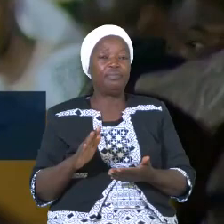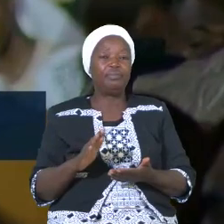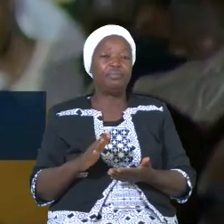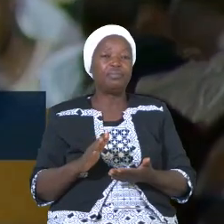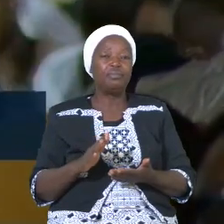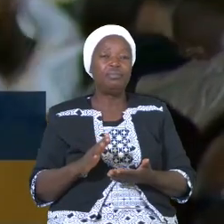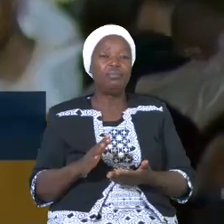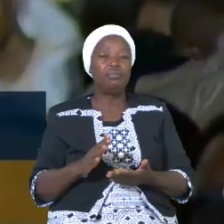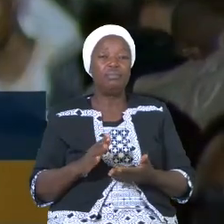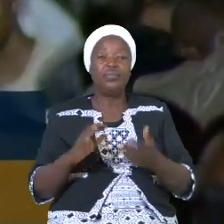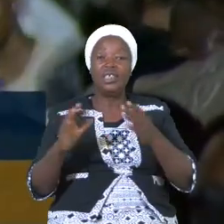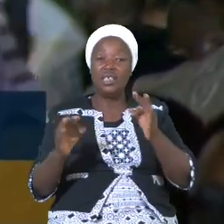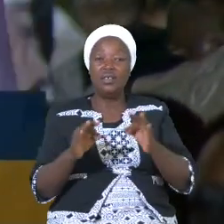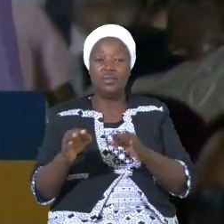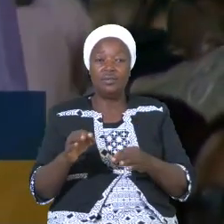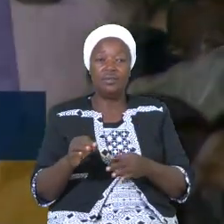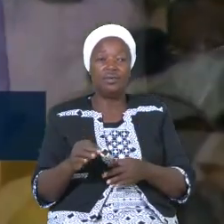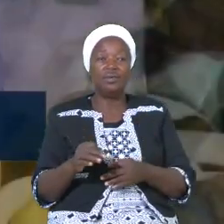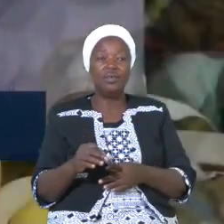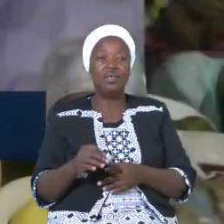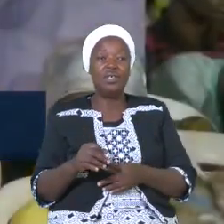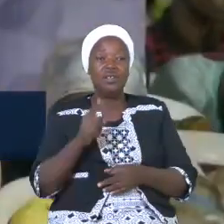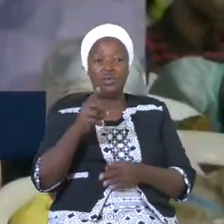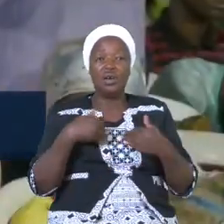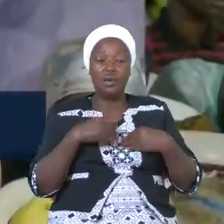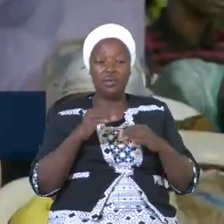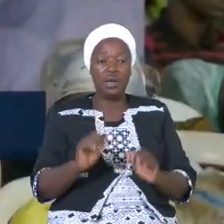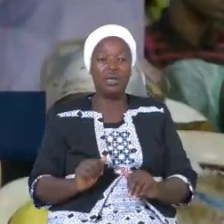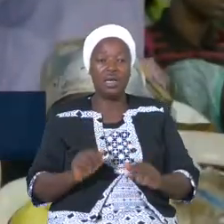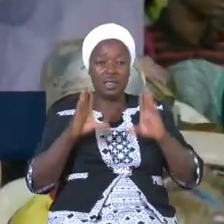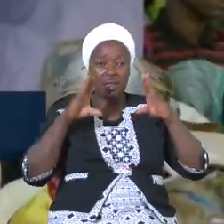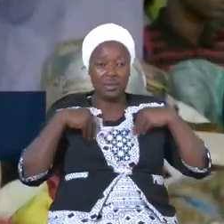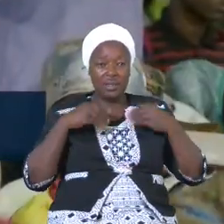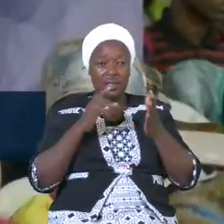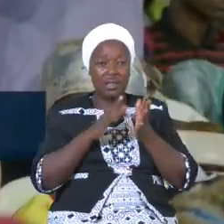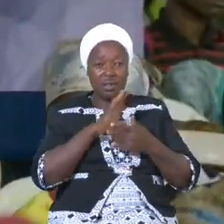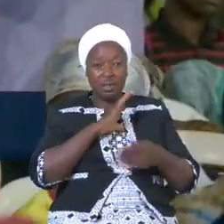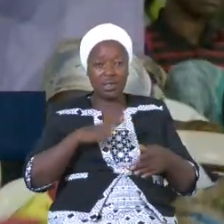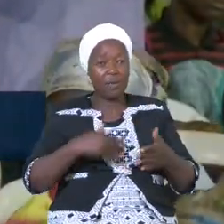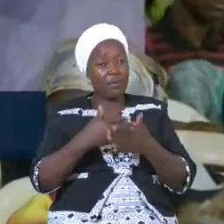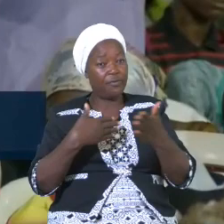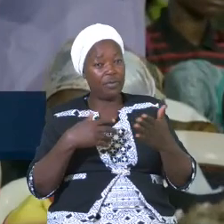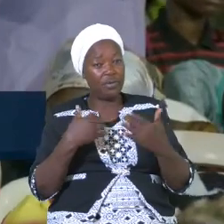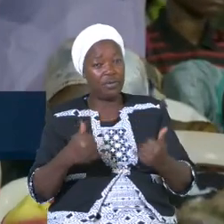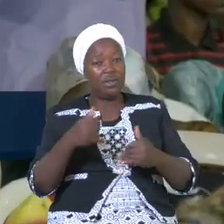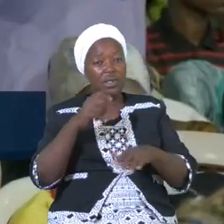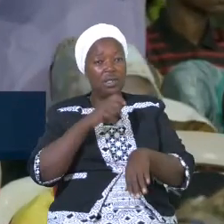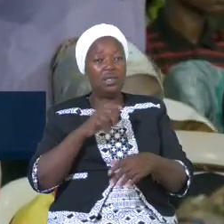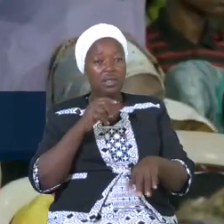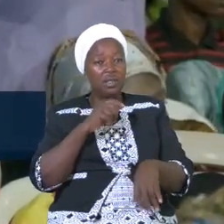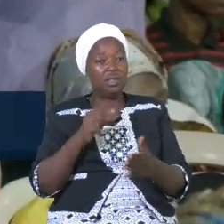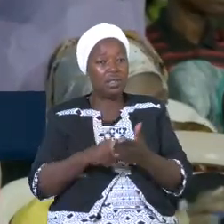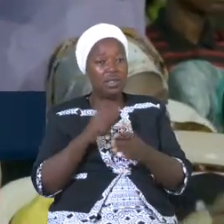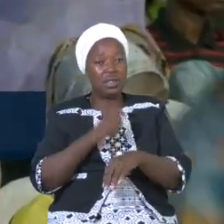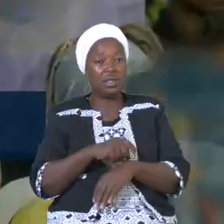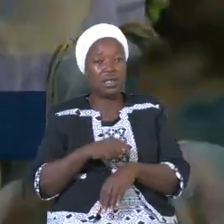if you have given your life to the lord jesus christ before this time while awaiting